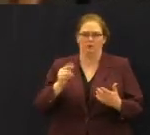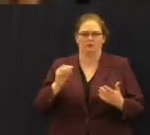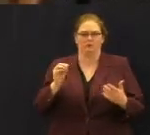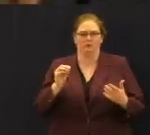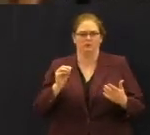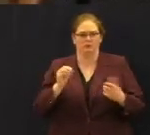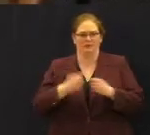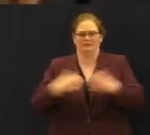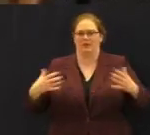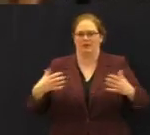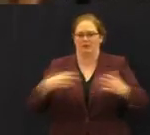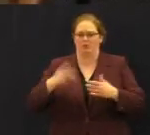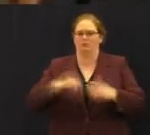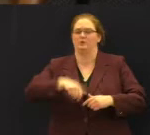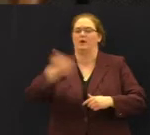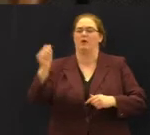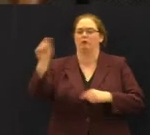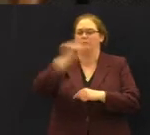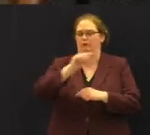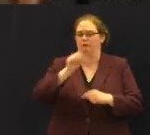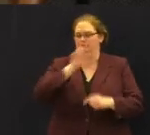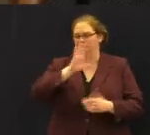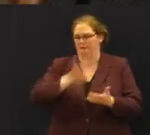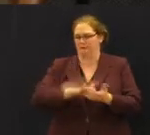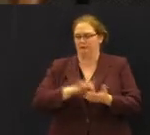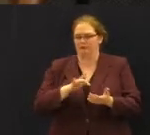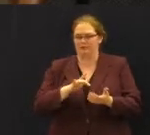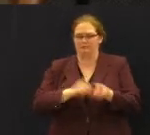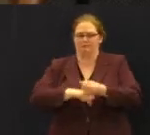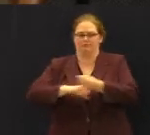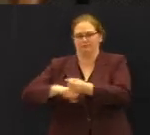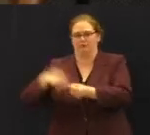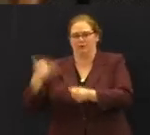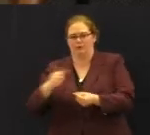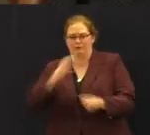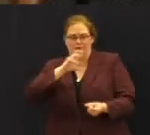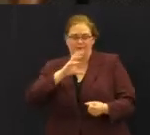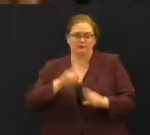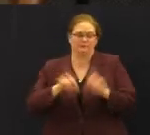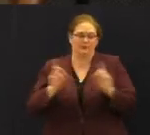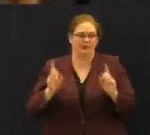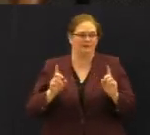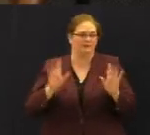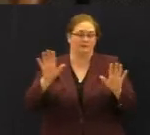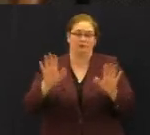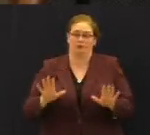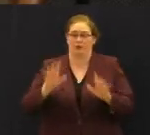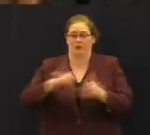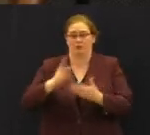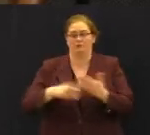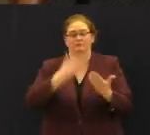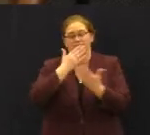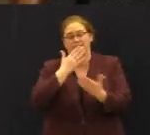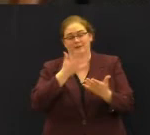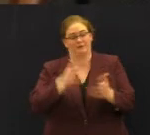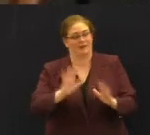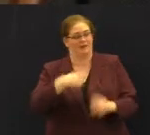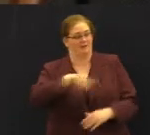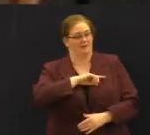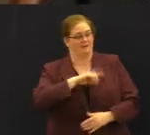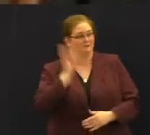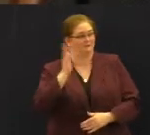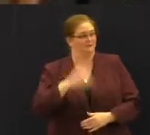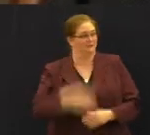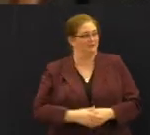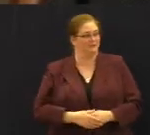to expand it out to the other senior centers and hit more seniors. But it's been a great program, so thanks for letting us Oh, it's